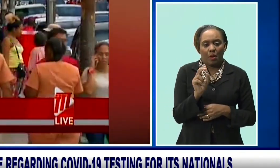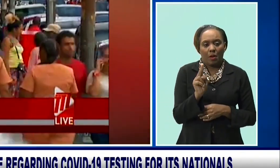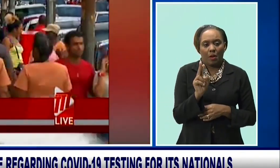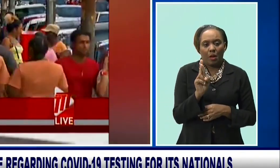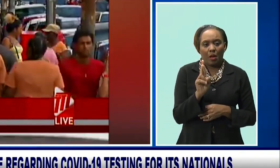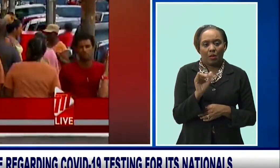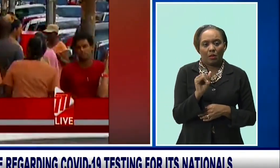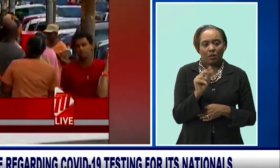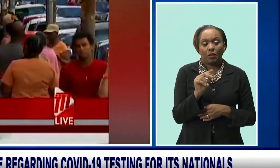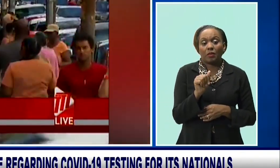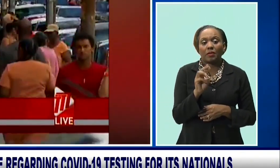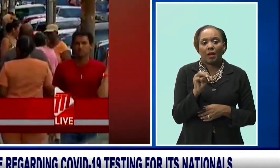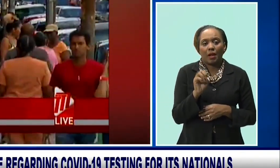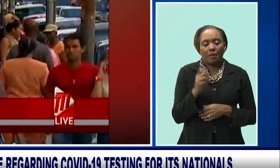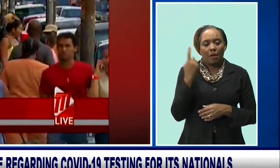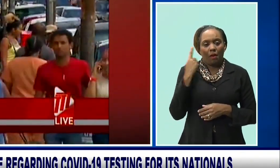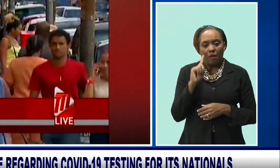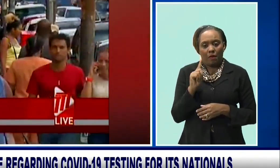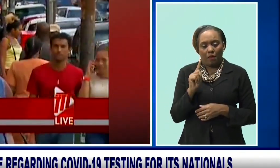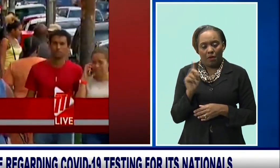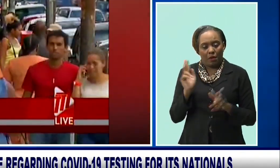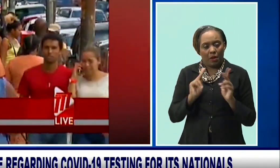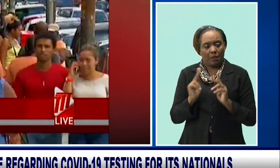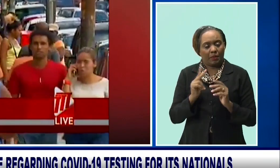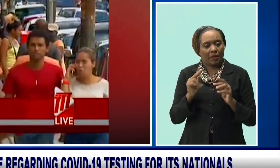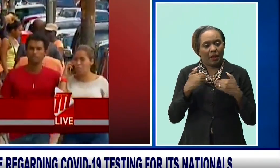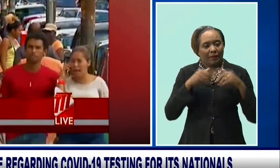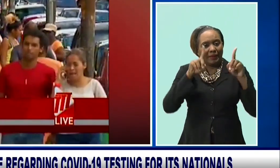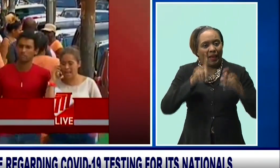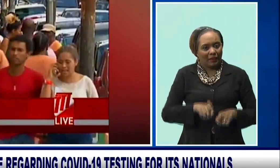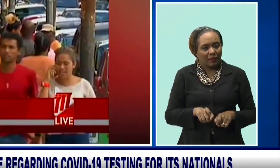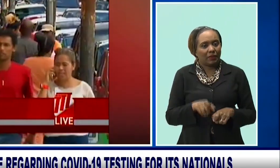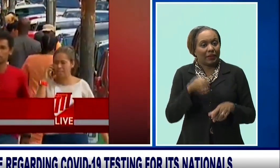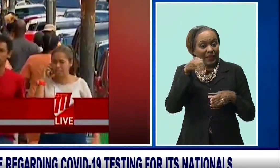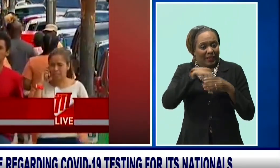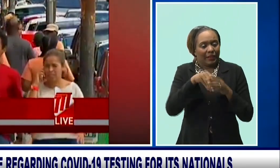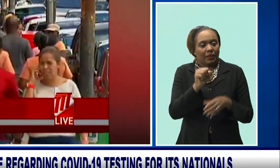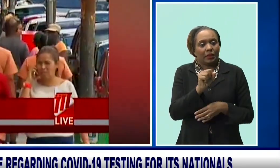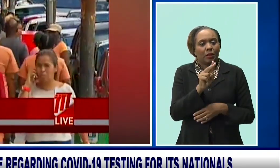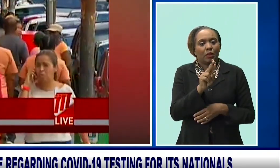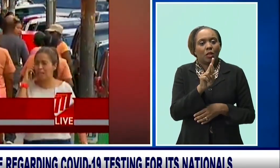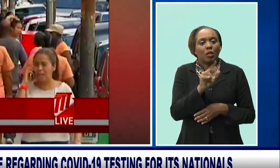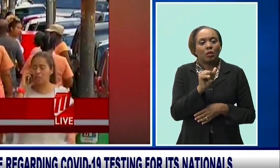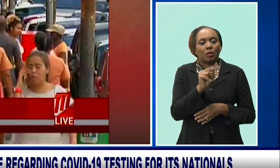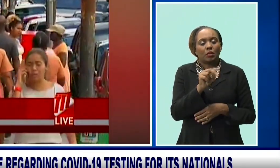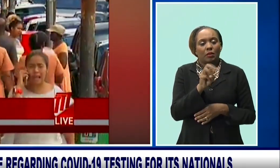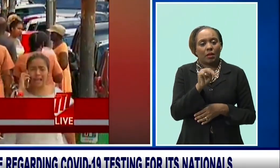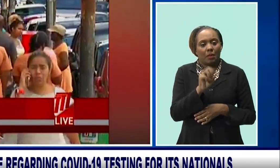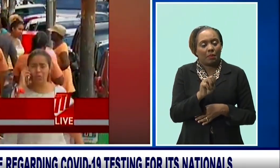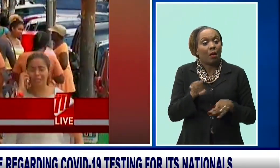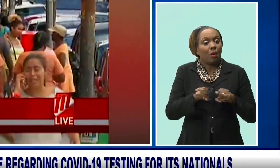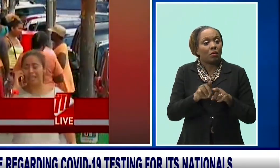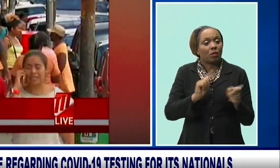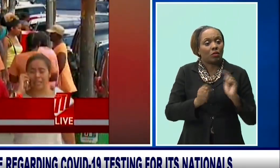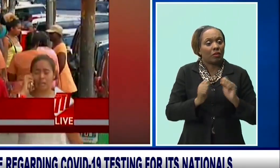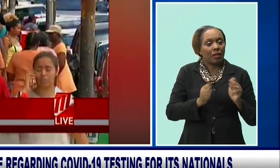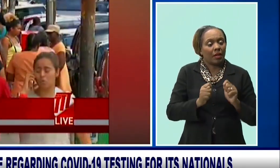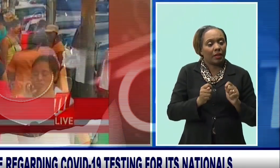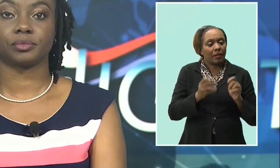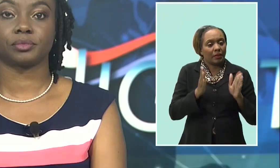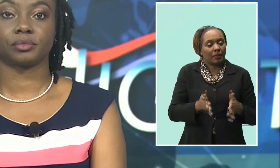nationals tested in that country. He also urged the Trinidadians in Venezuela to contact the embassy in